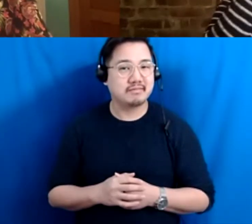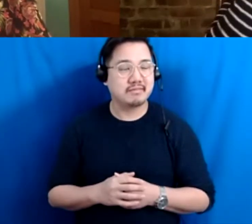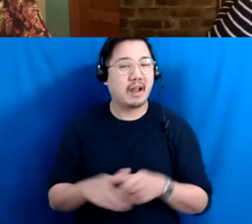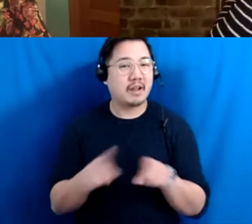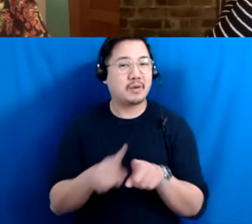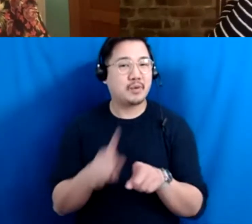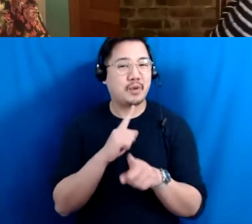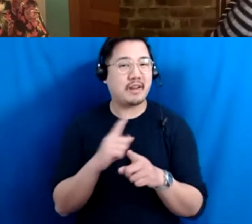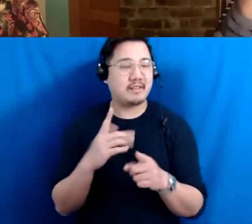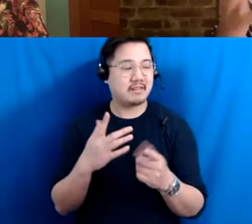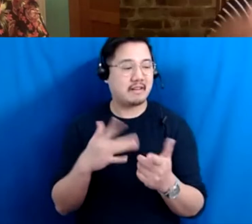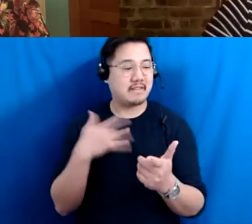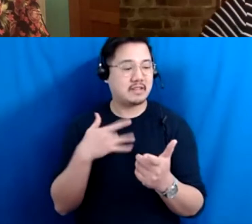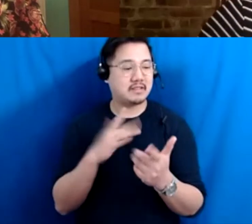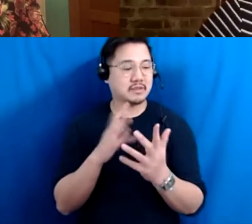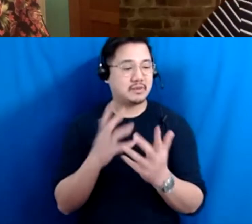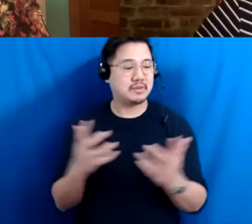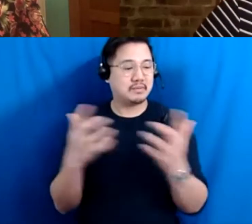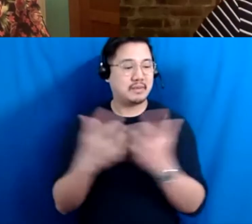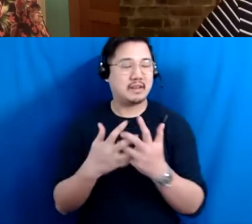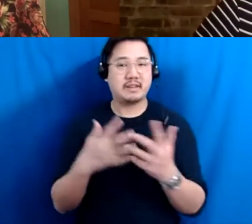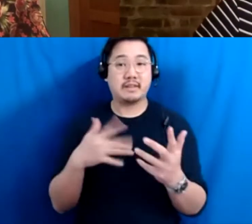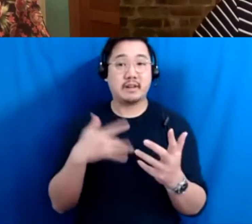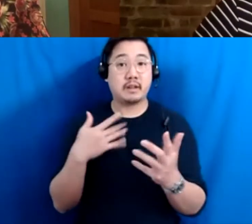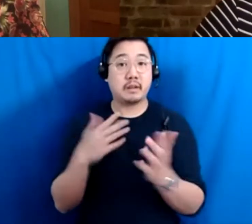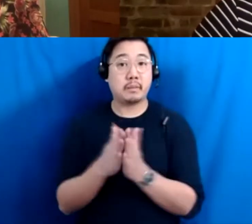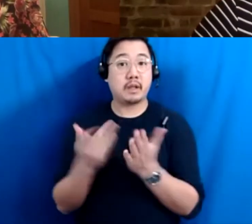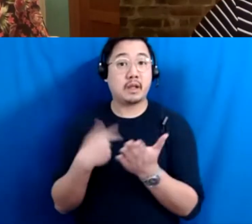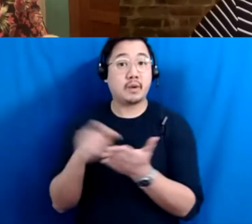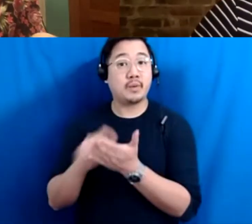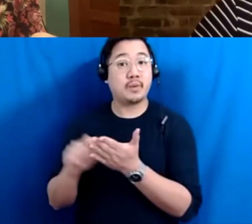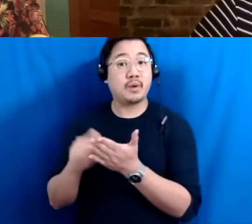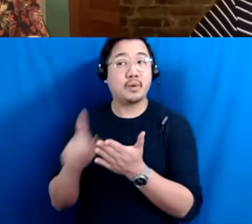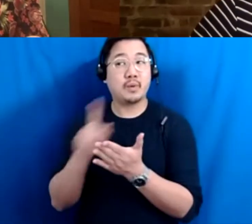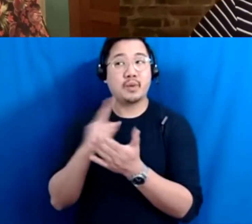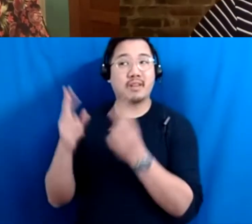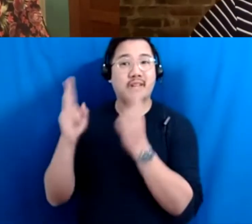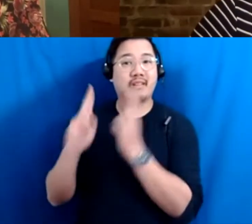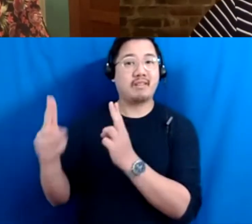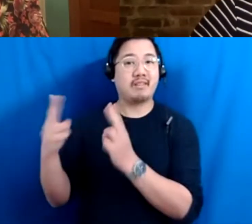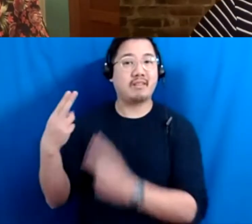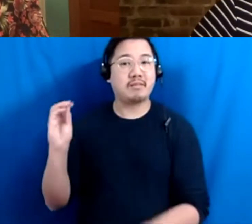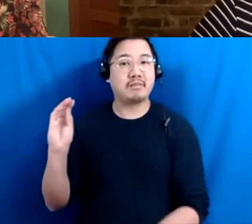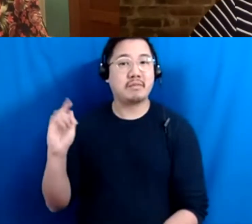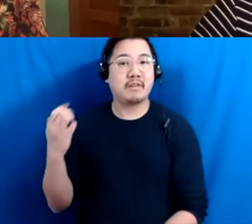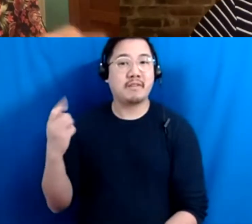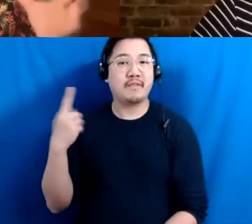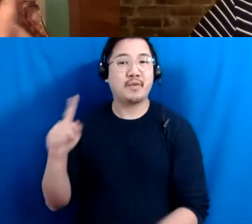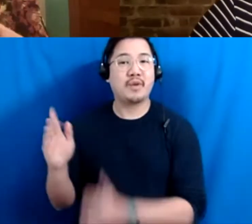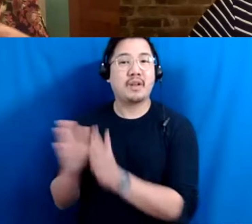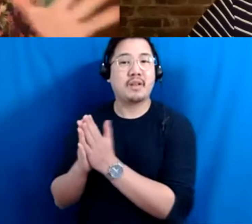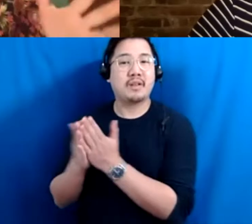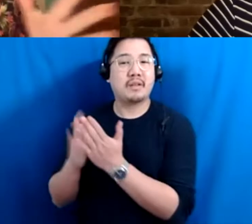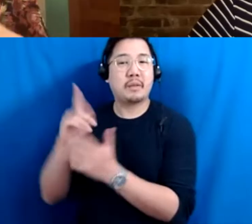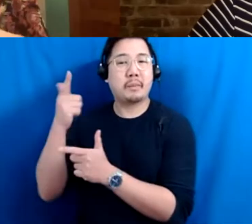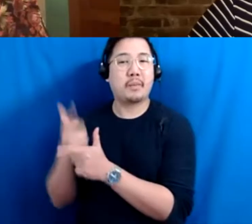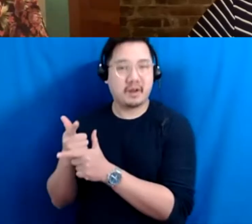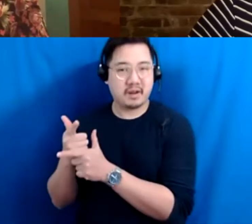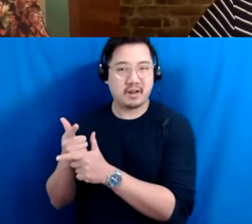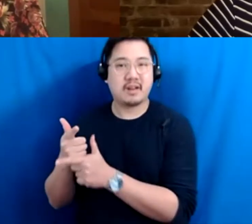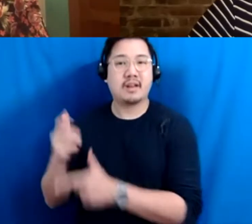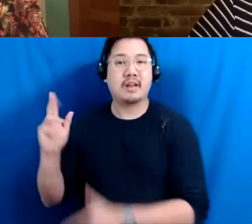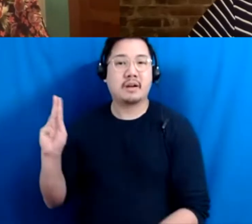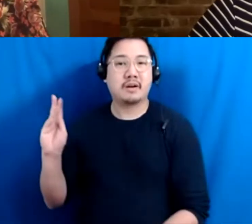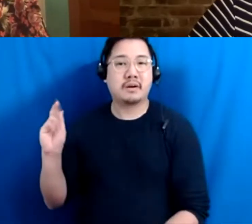unfolding feeling in, the book that I wrote this as an homage to, the Brothers Karamazov. And that kind of came